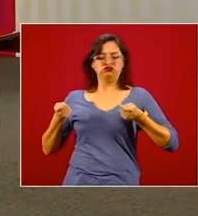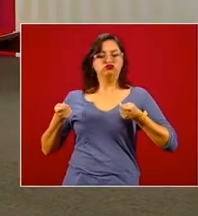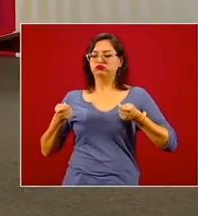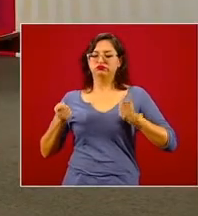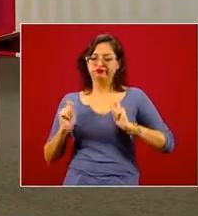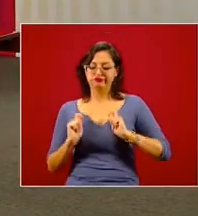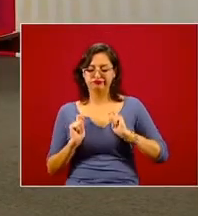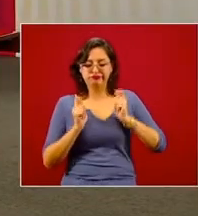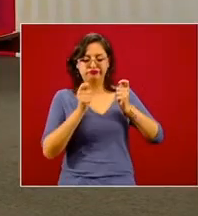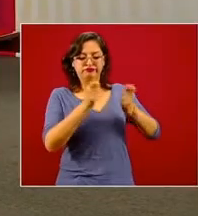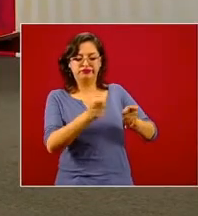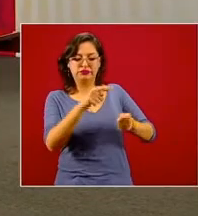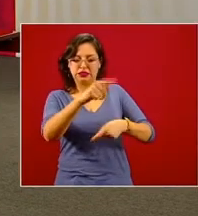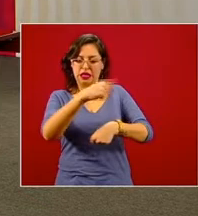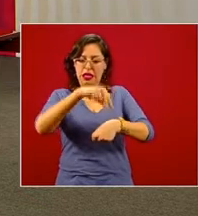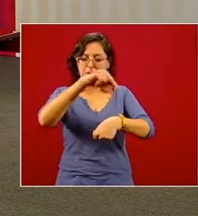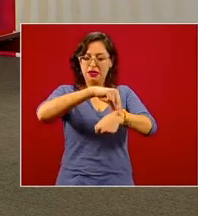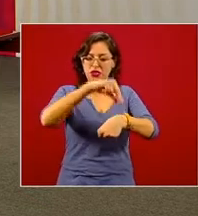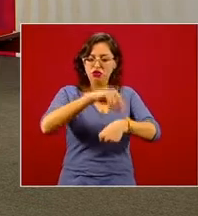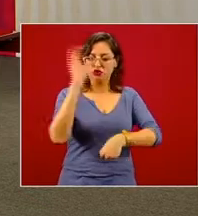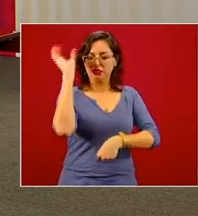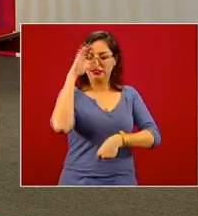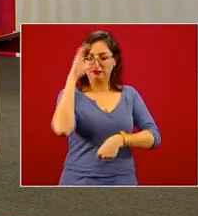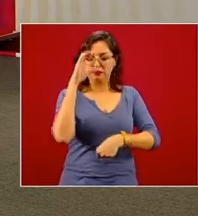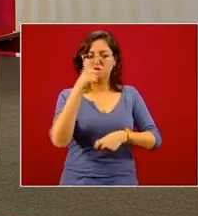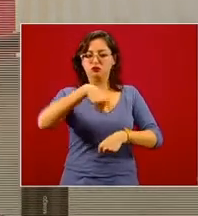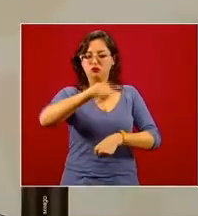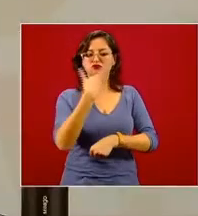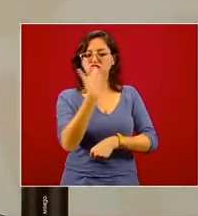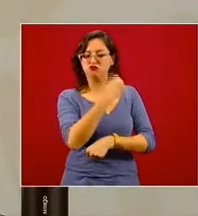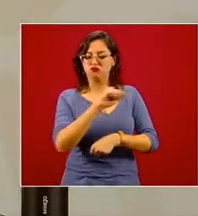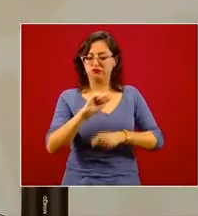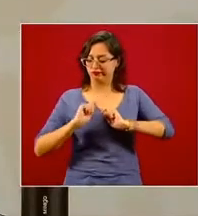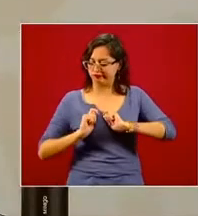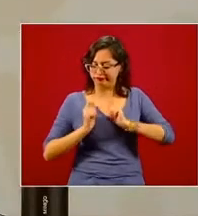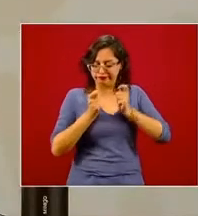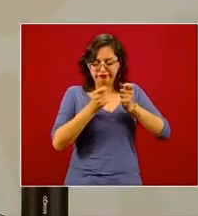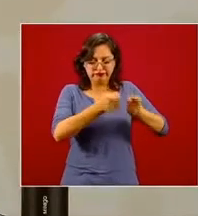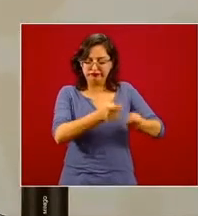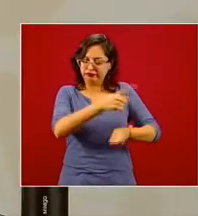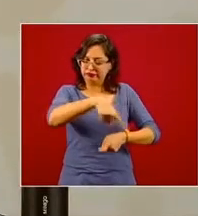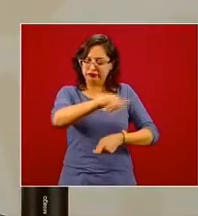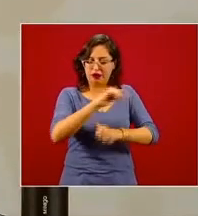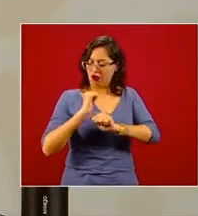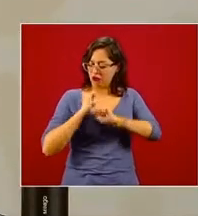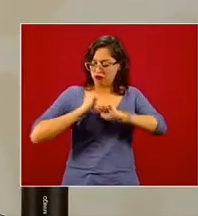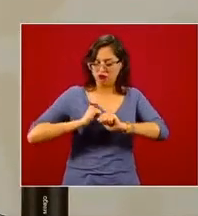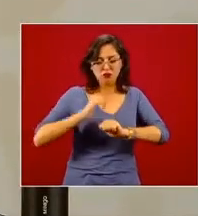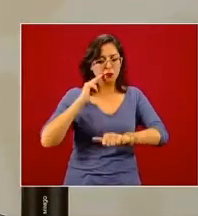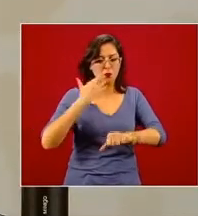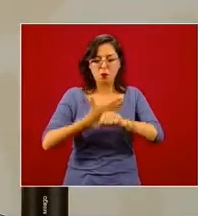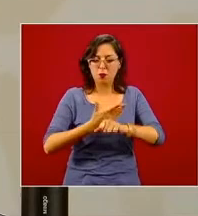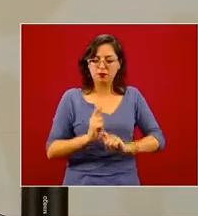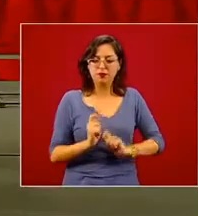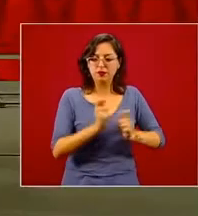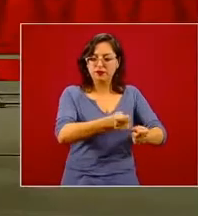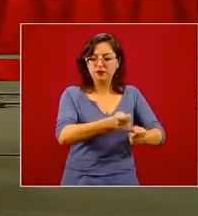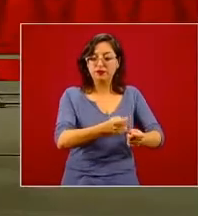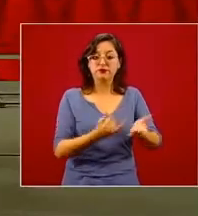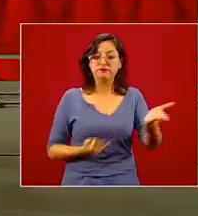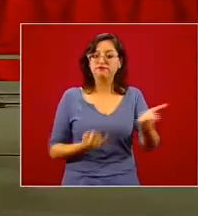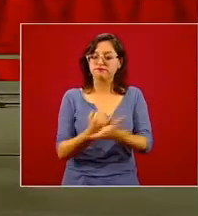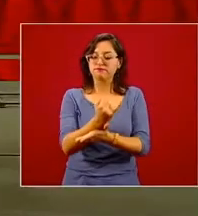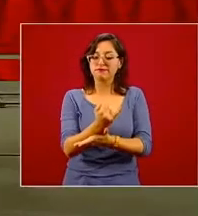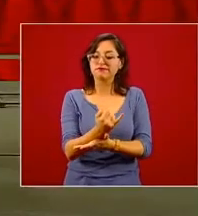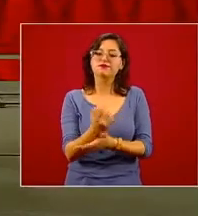country to deal with the epidemic from a technical point of view, and that it is in the